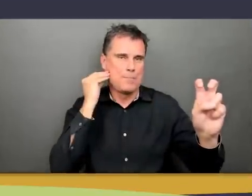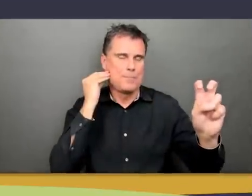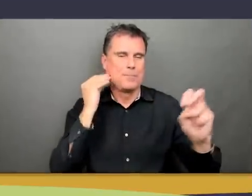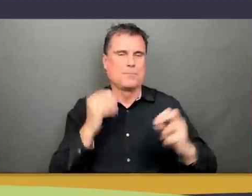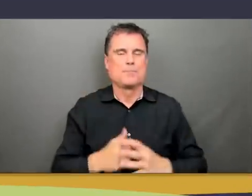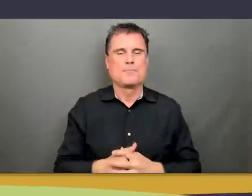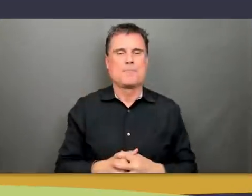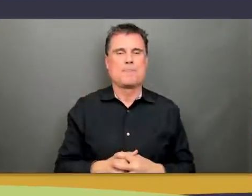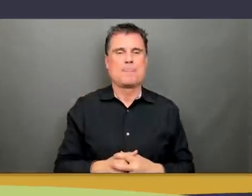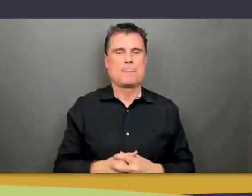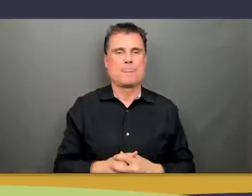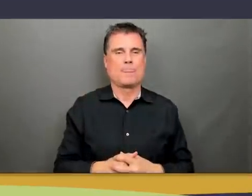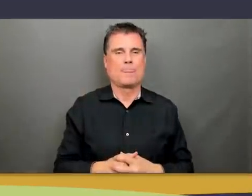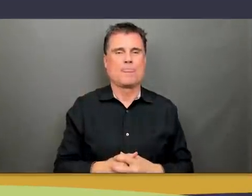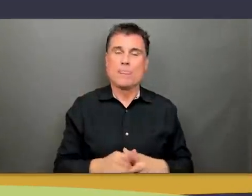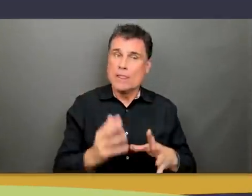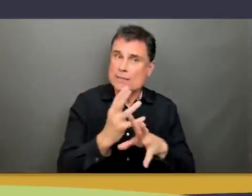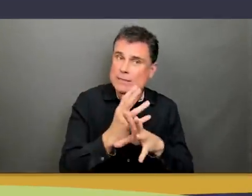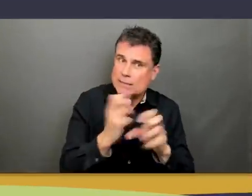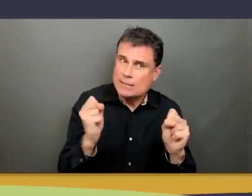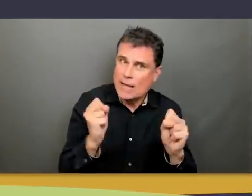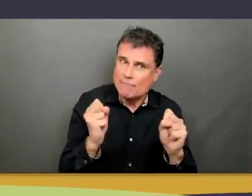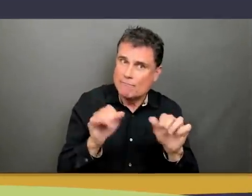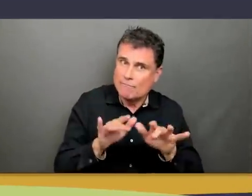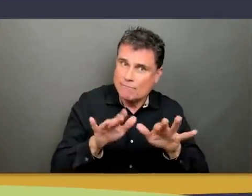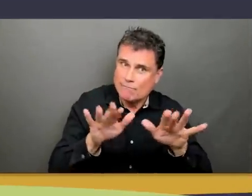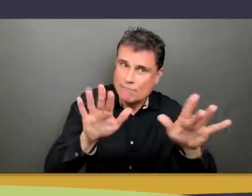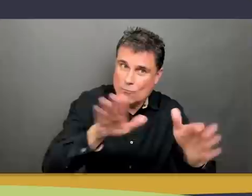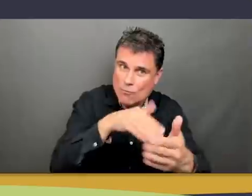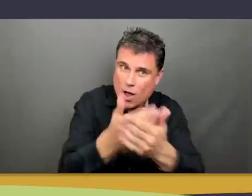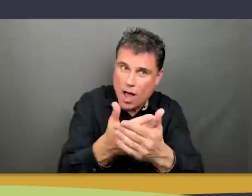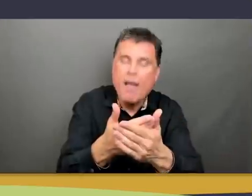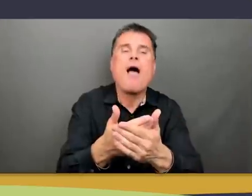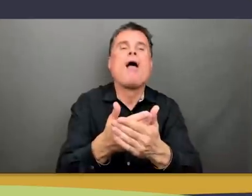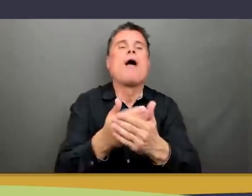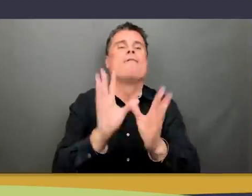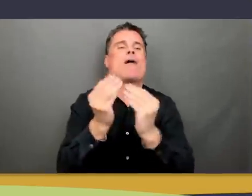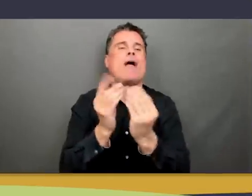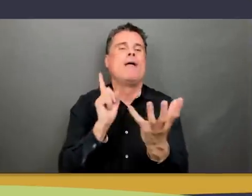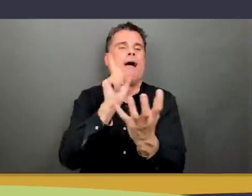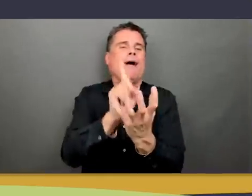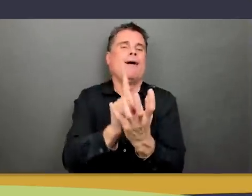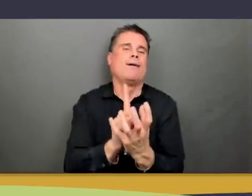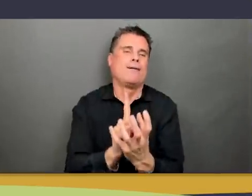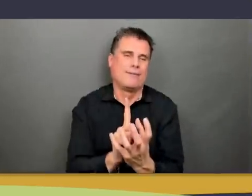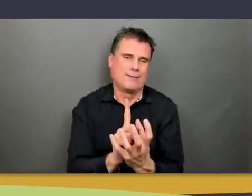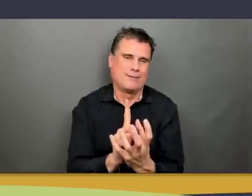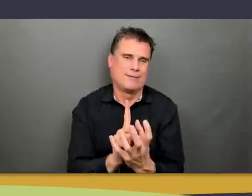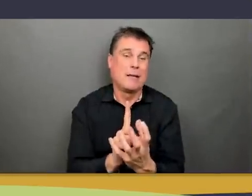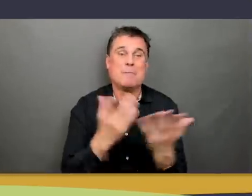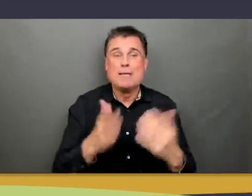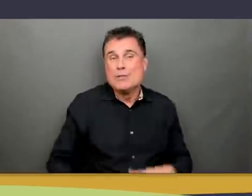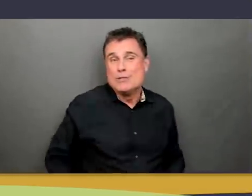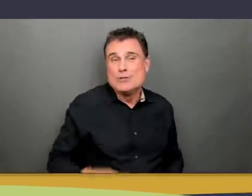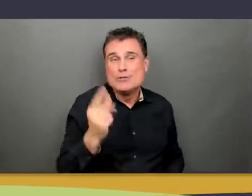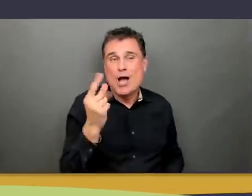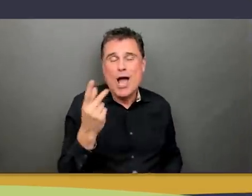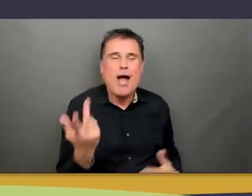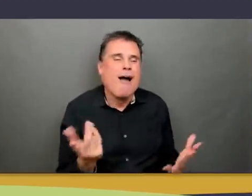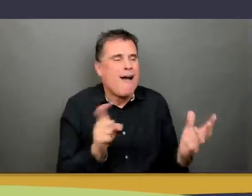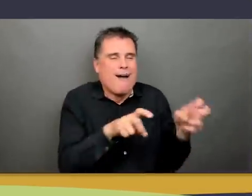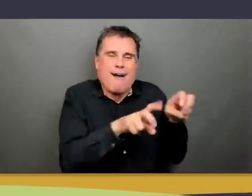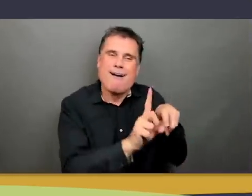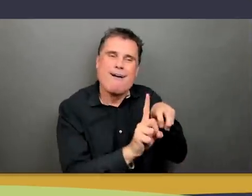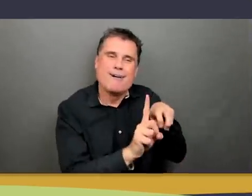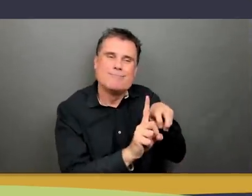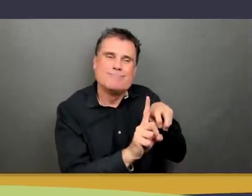just overall, love people you think that need it the least. So with that, I want to raise my hands